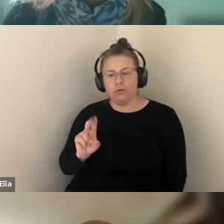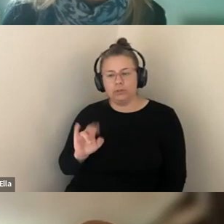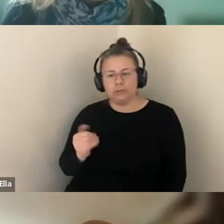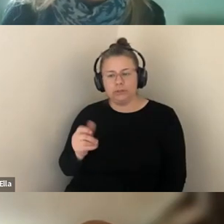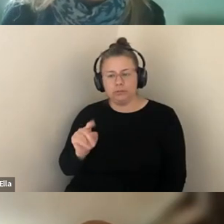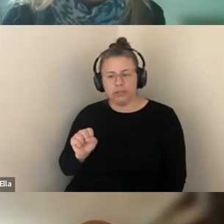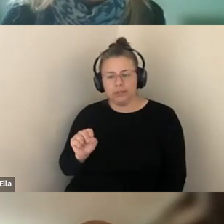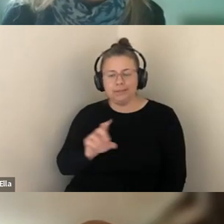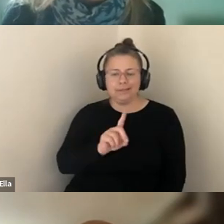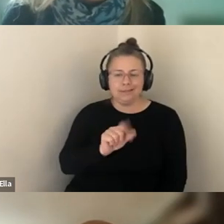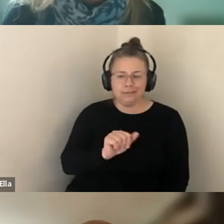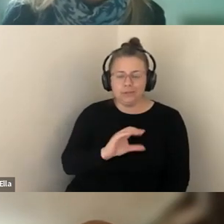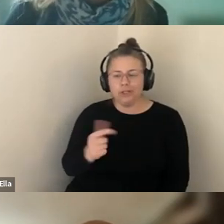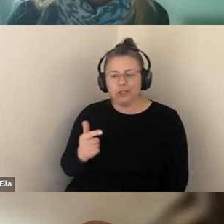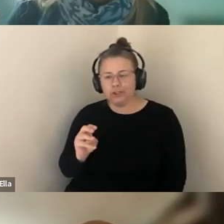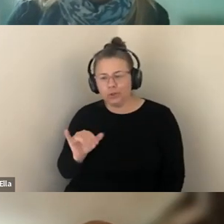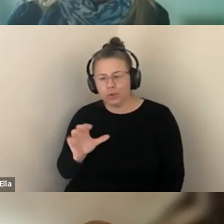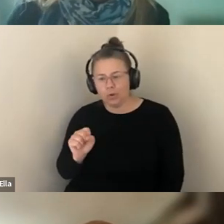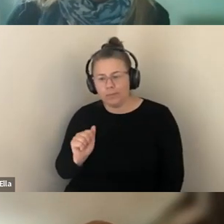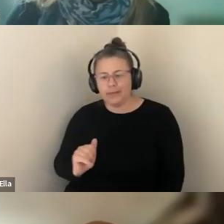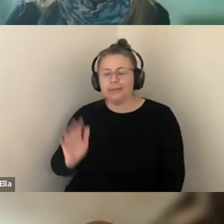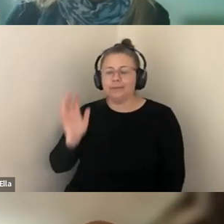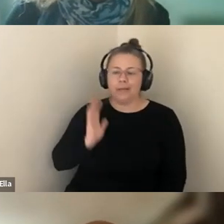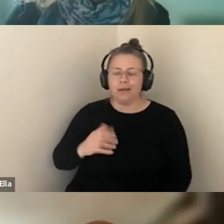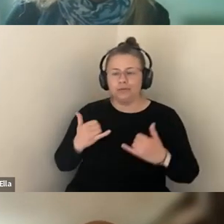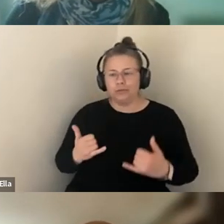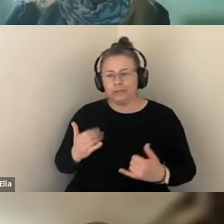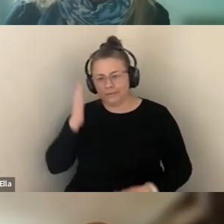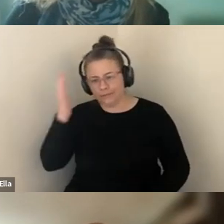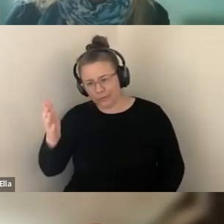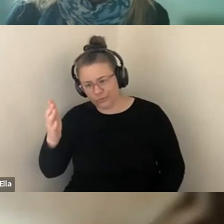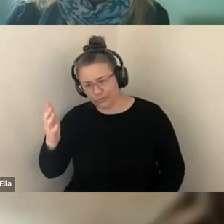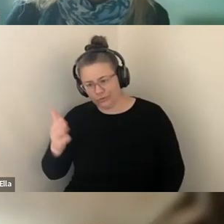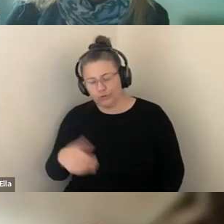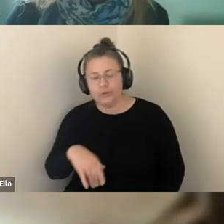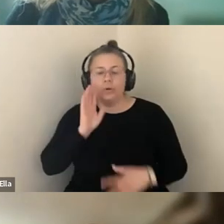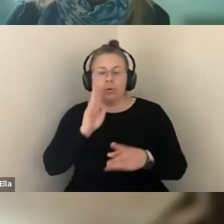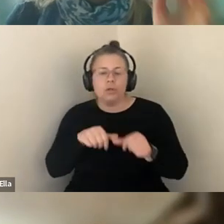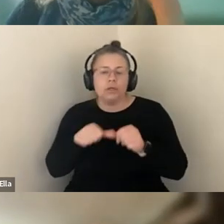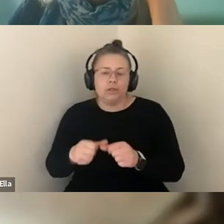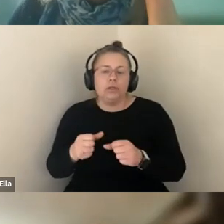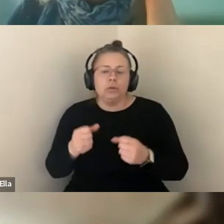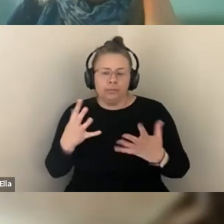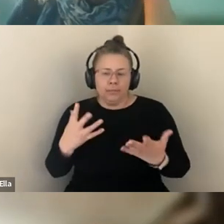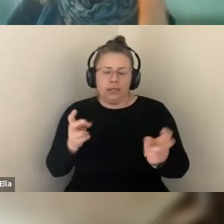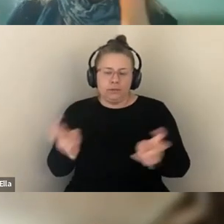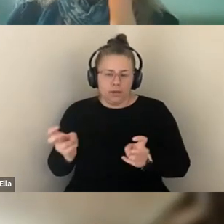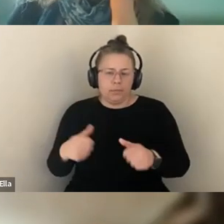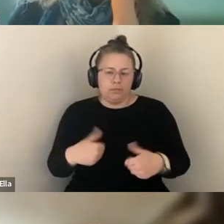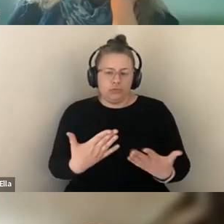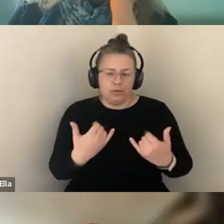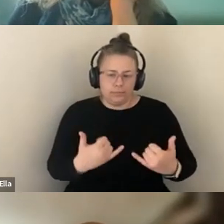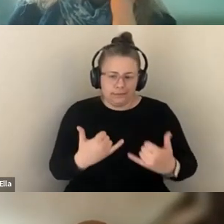and future, in which we will continue to discuss many of the topics brought up here today by our panelists and by